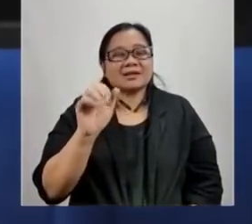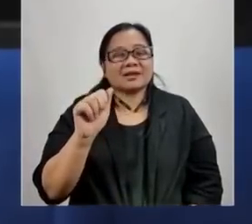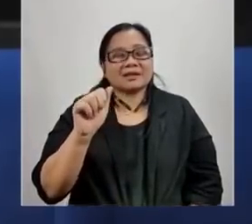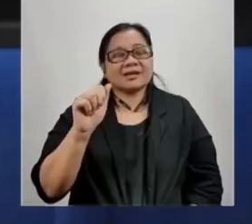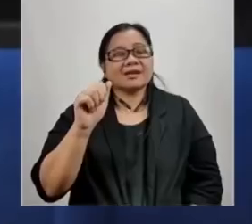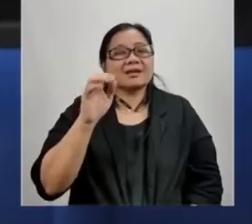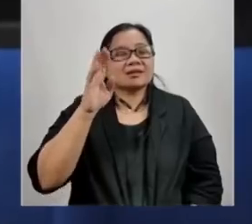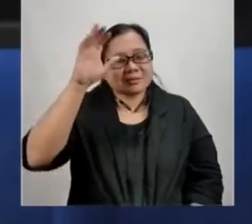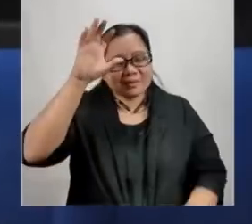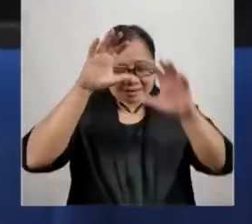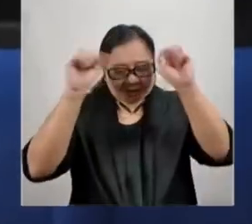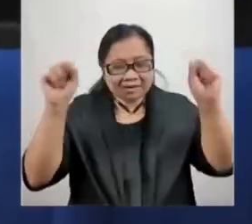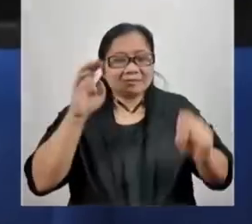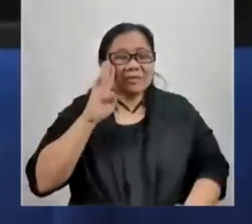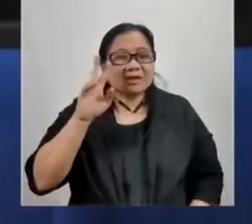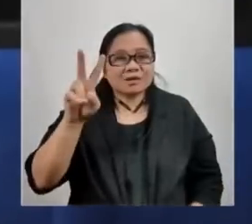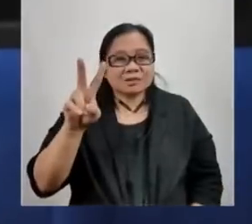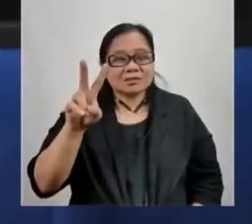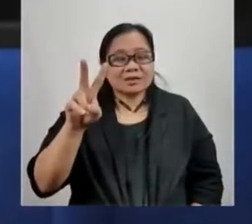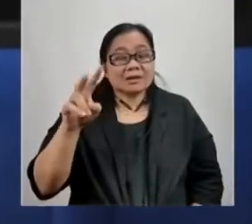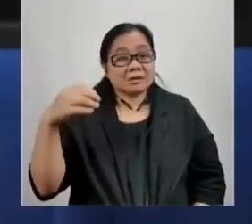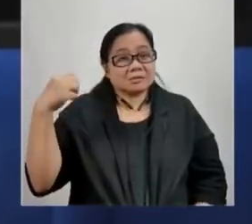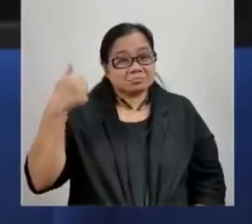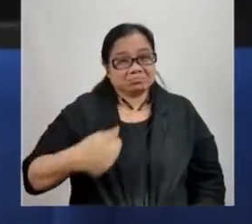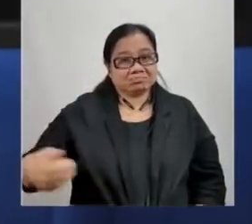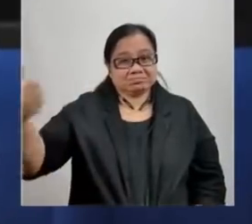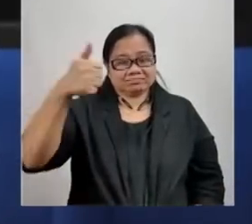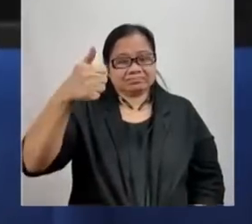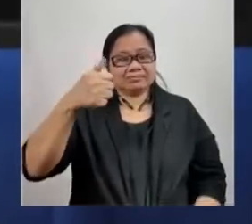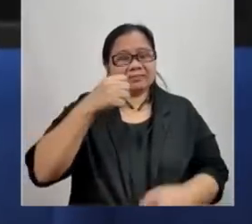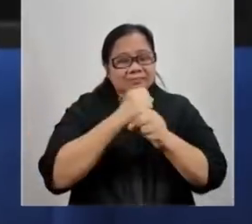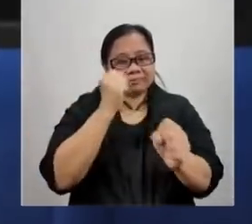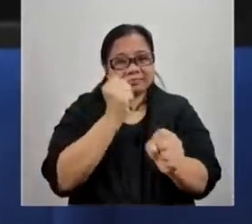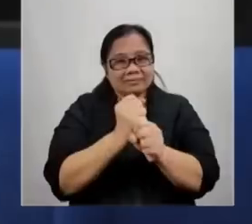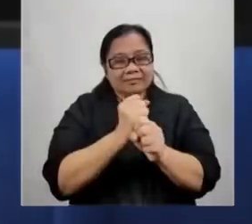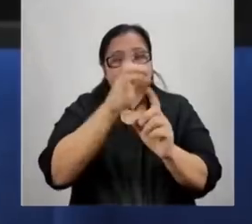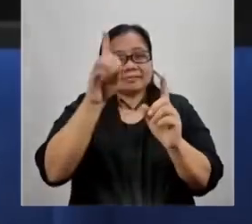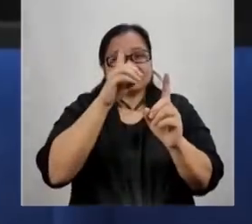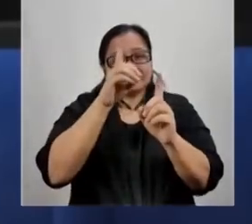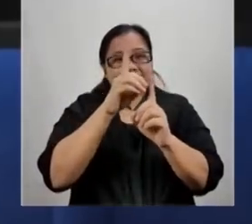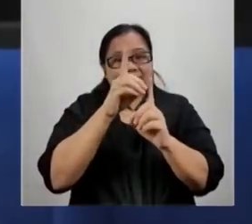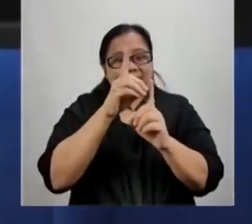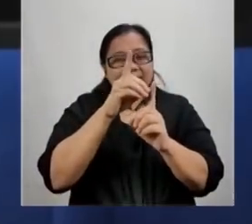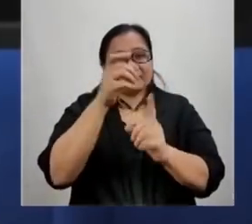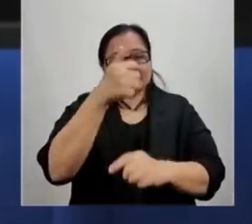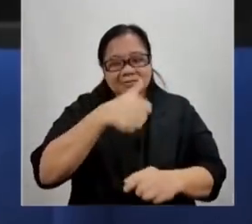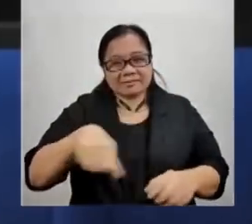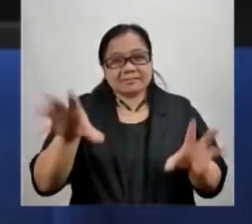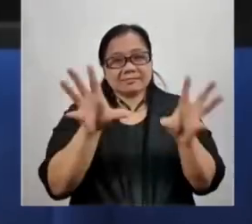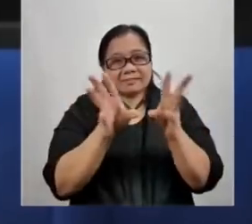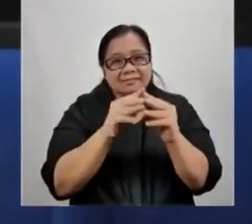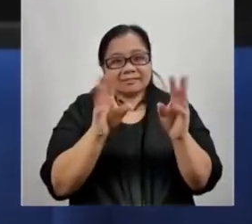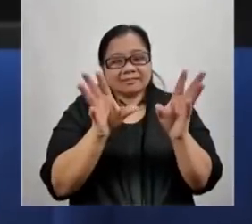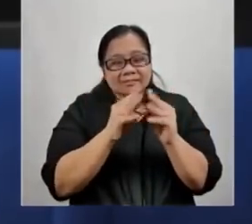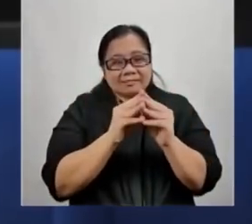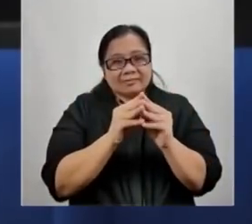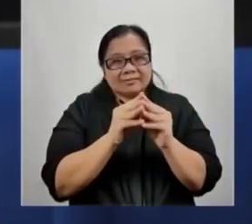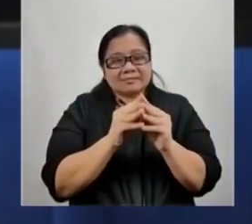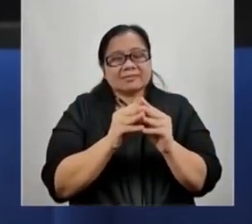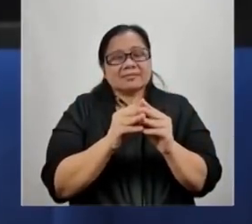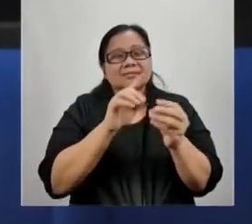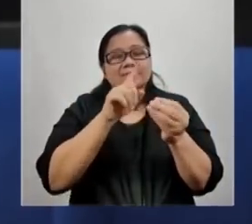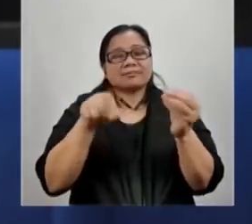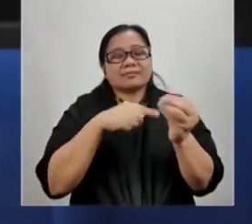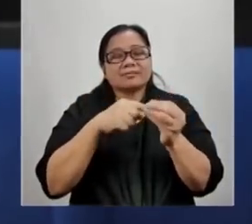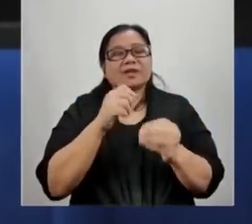such chairman, he sets the date of any meetings or convening of the Sugar Regulatory Board